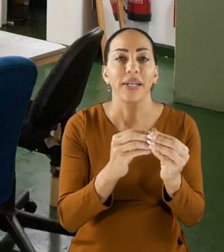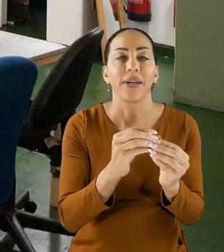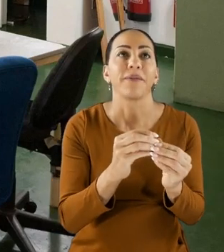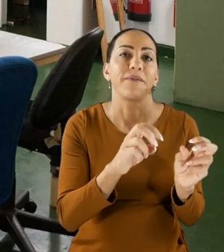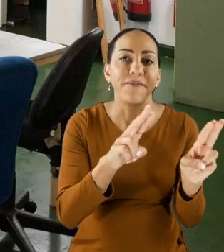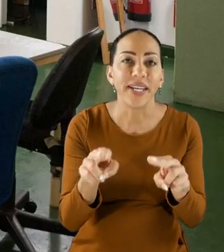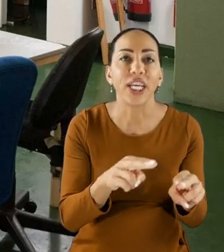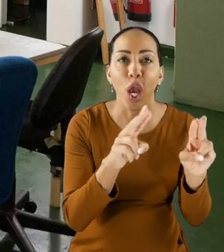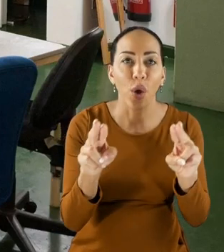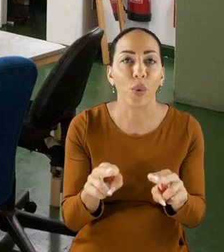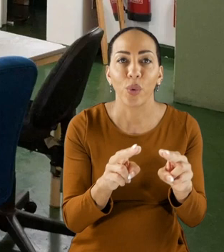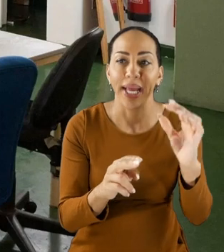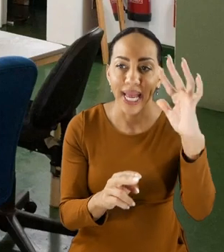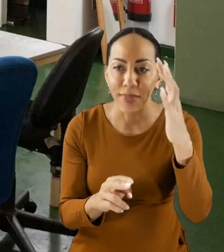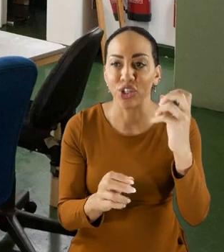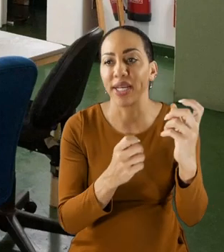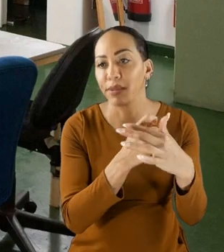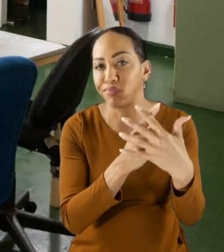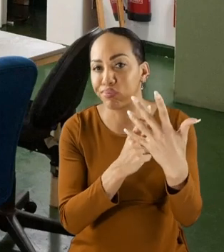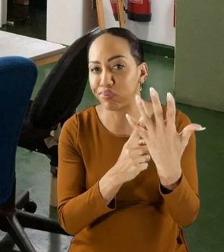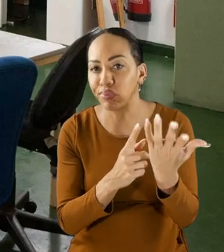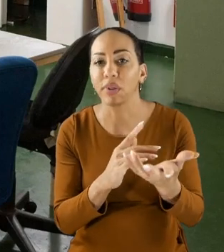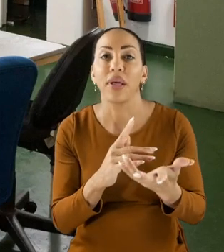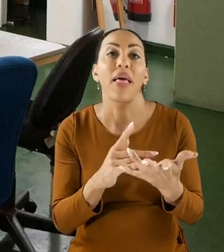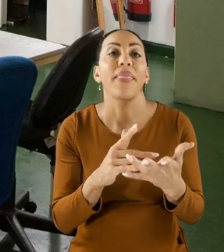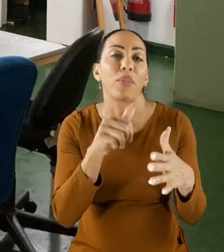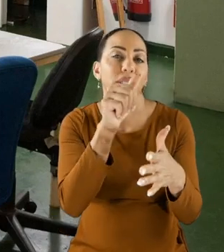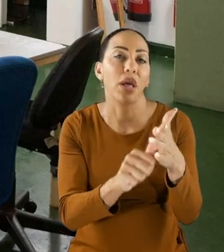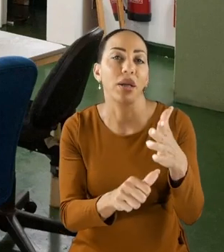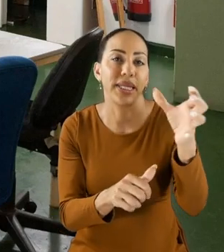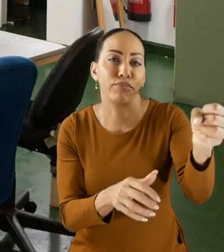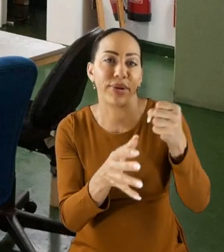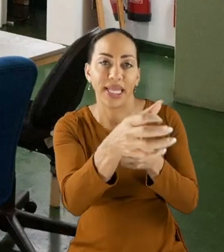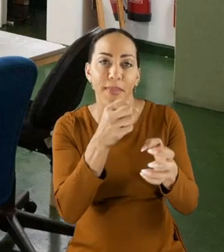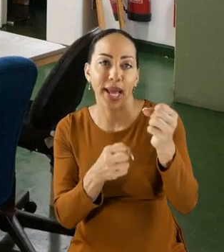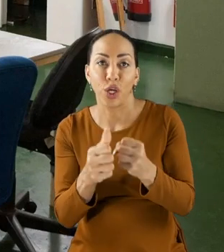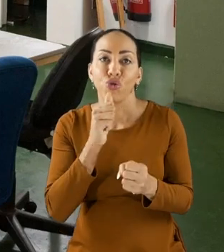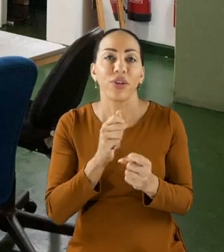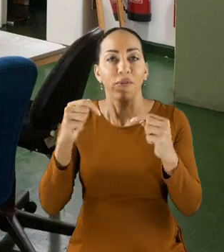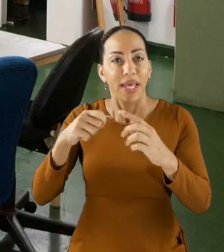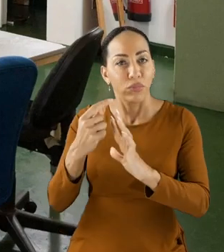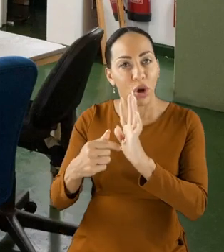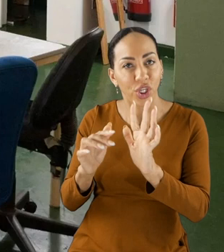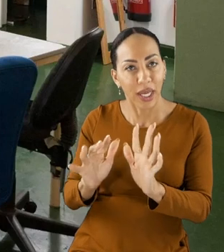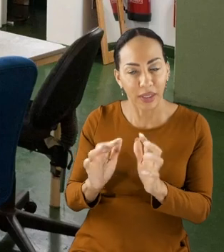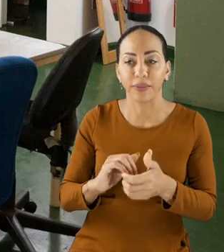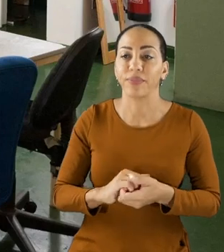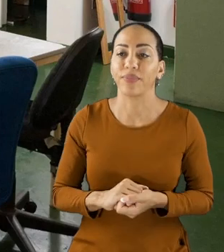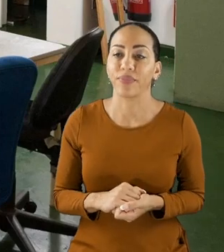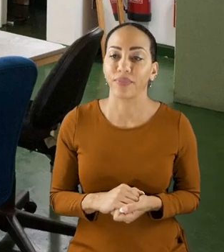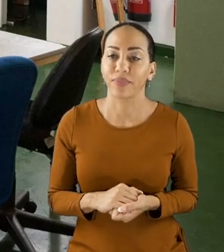creating animations, images, all the scenography elements that they might use in a physical production. But then we started using it here.